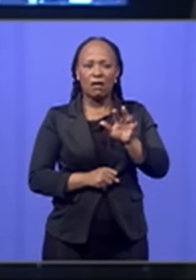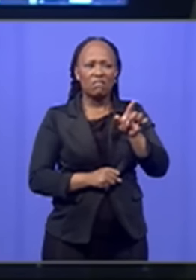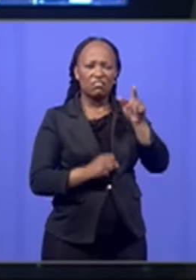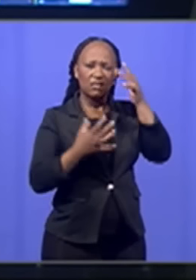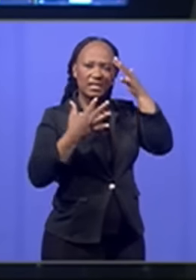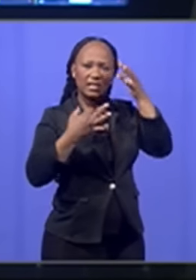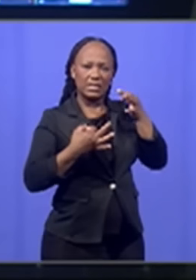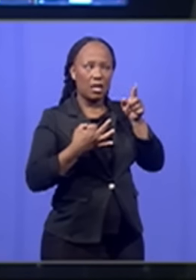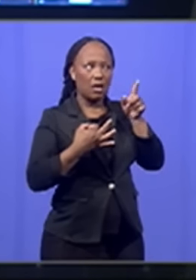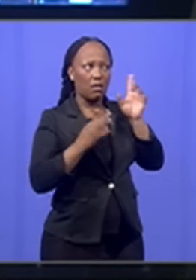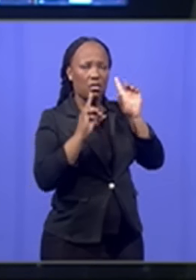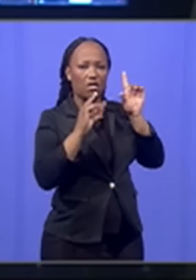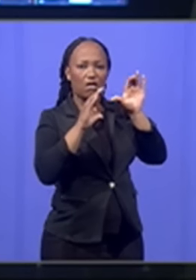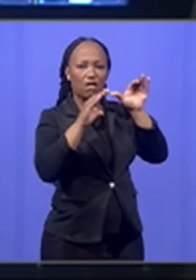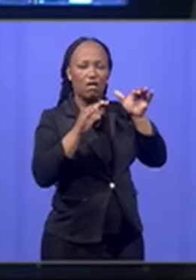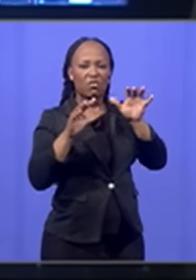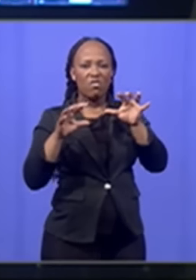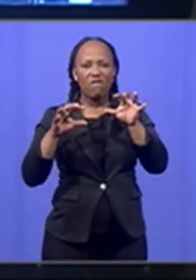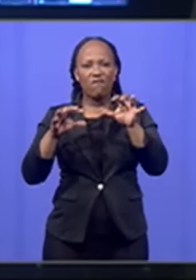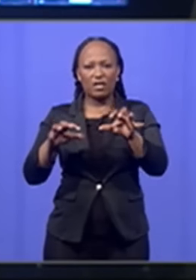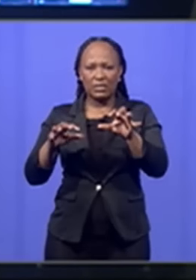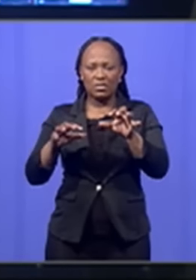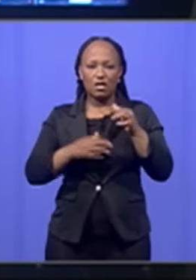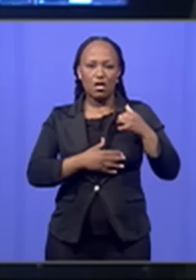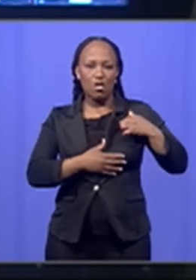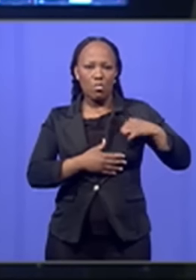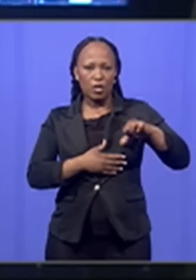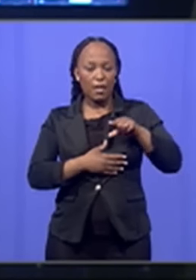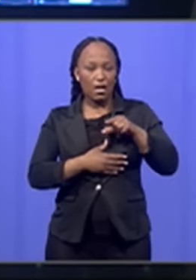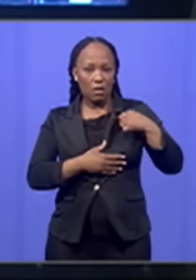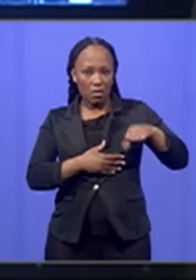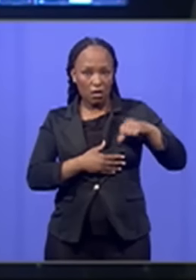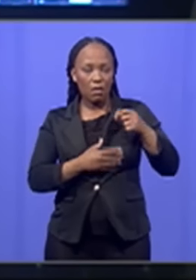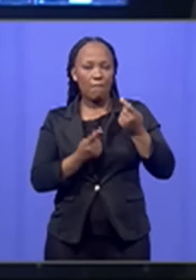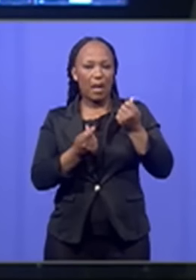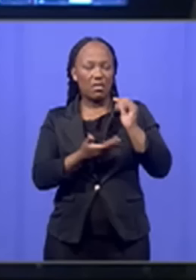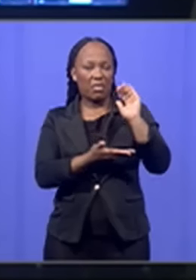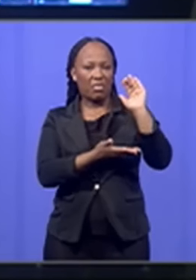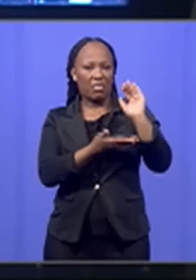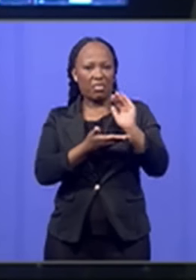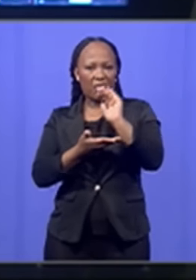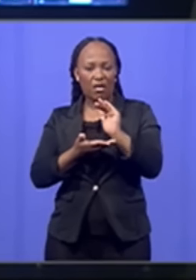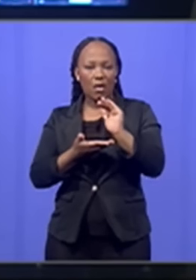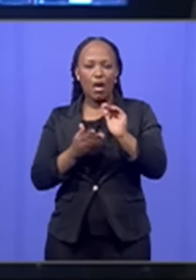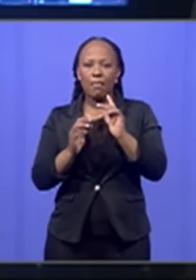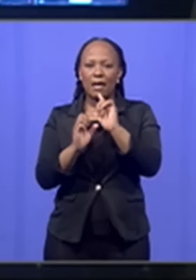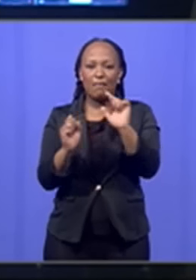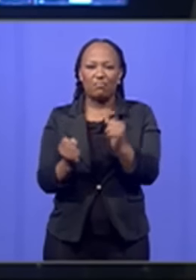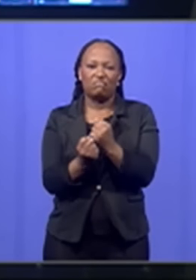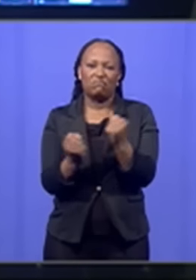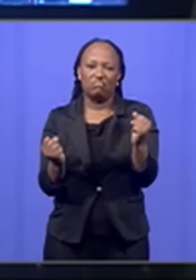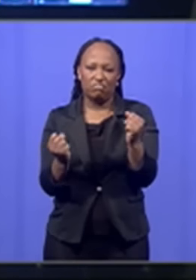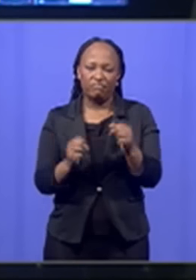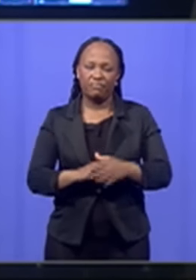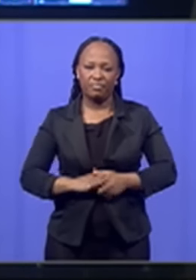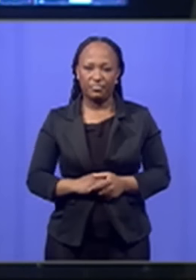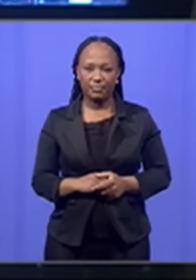ka maikemisetso a ho qobella bo masepala ho nka mehato ya ho fokotsa ditekanyetso tsa yona e leng mohato o kekeng wa kgonahala.